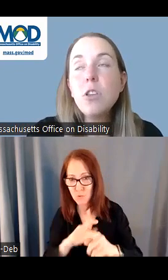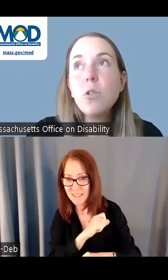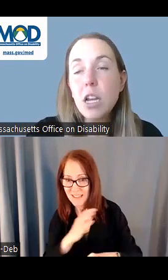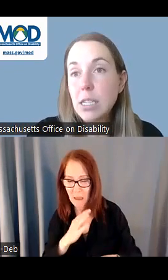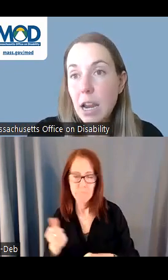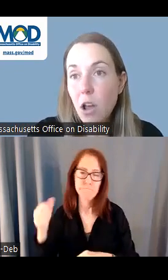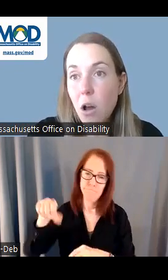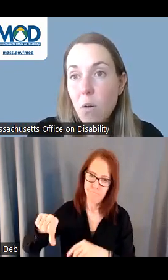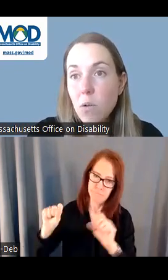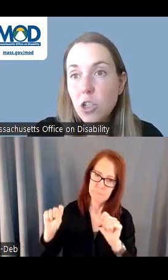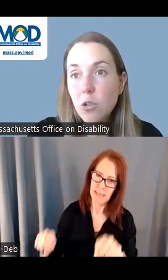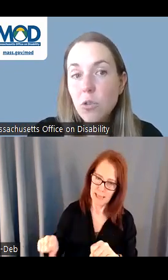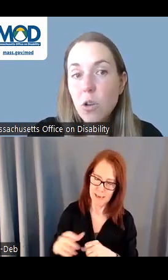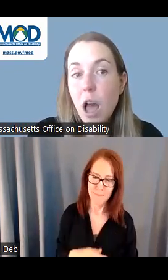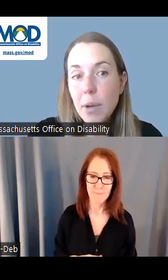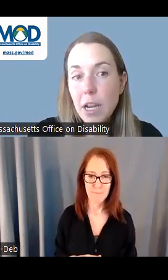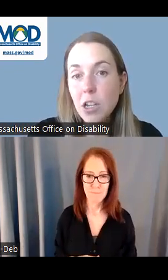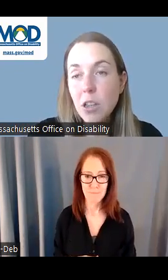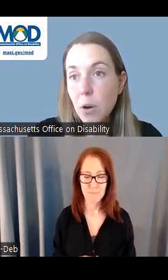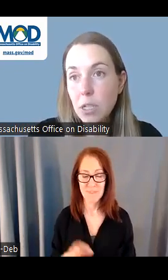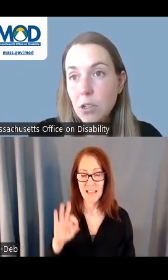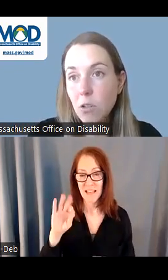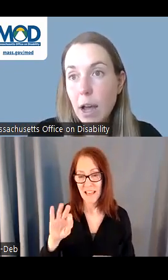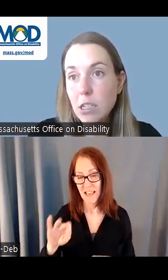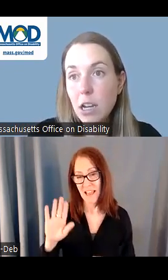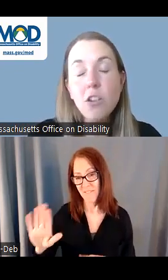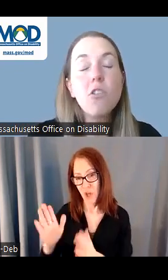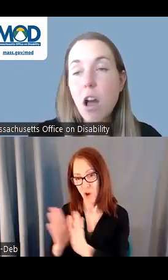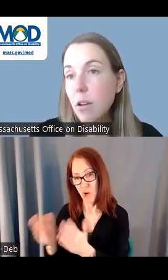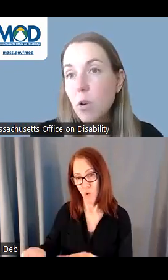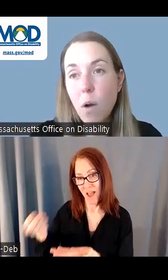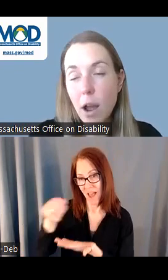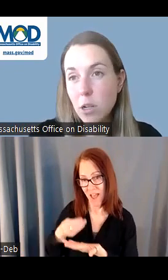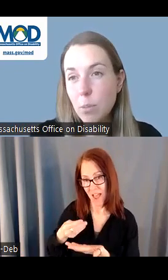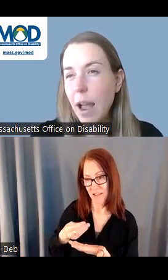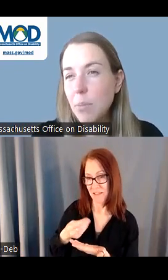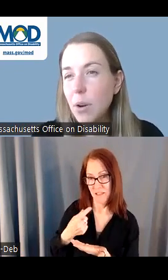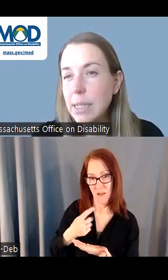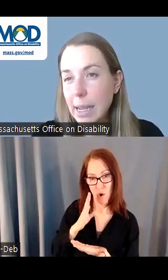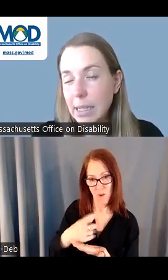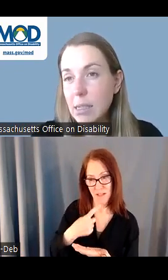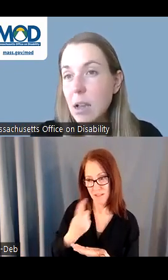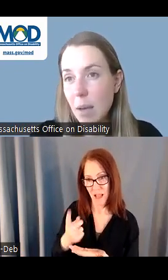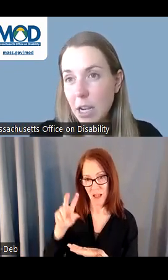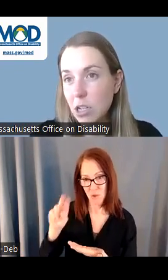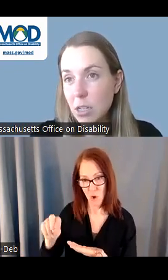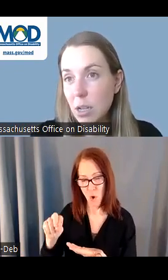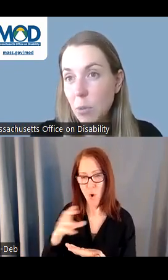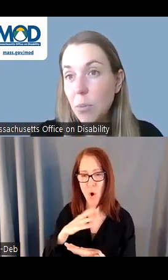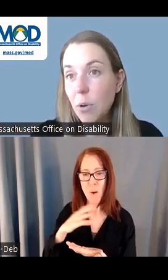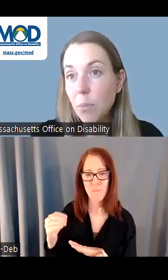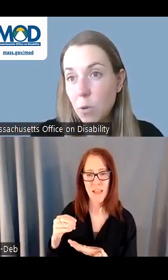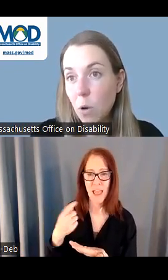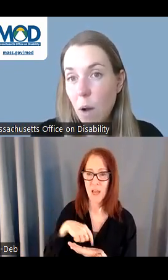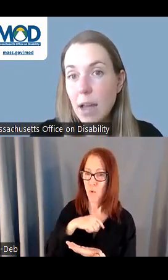If you're going to say no to the accommodation that the person has requested, and you're not required to provide precisely the accommodation that